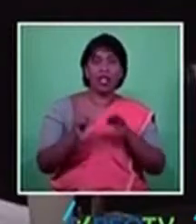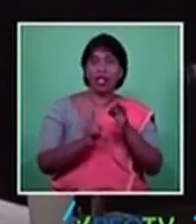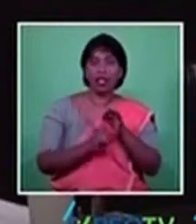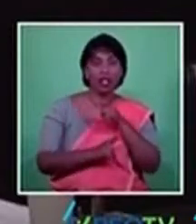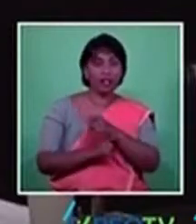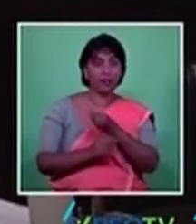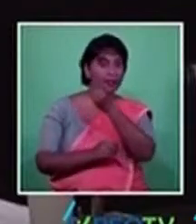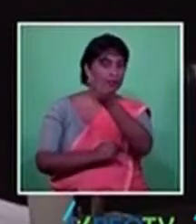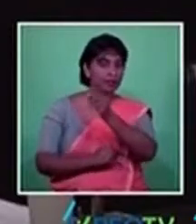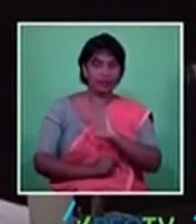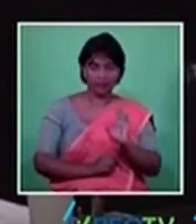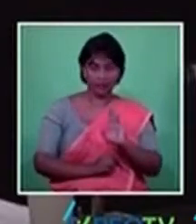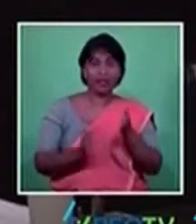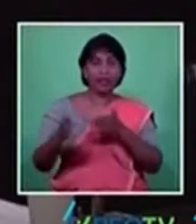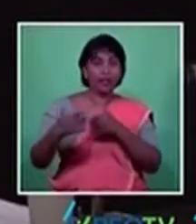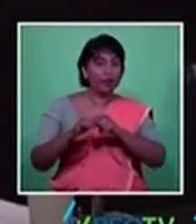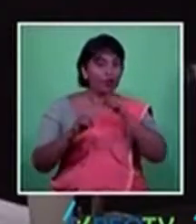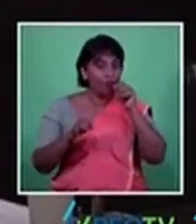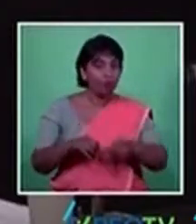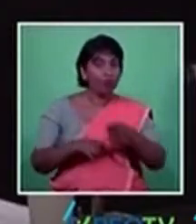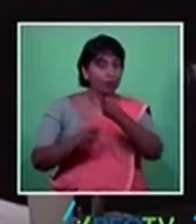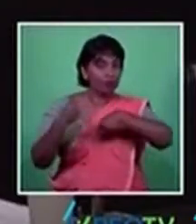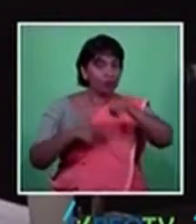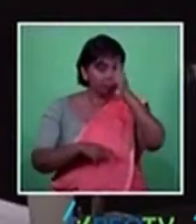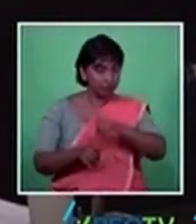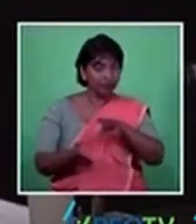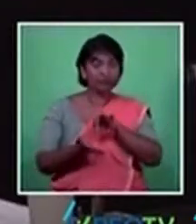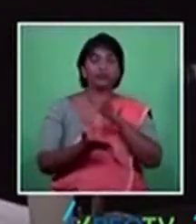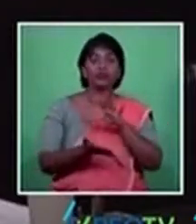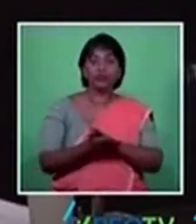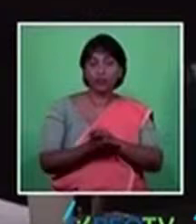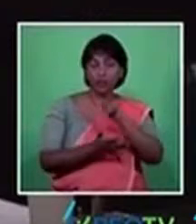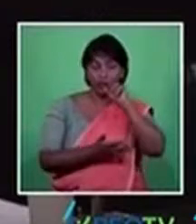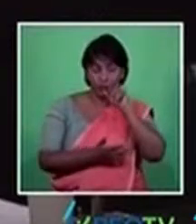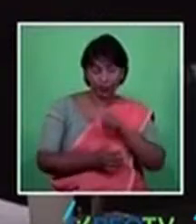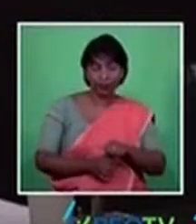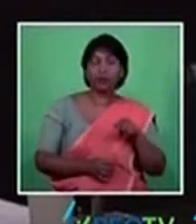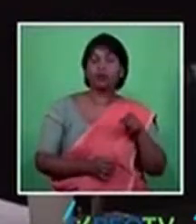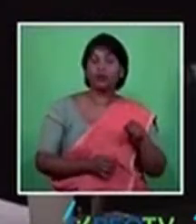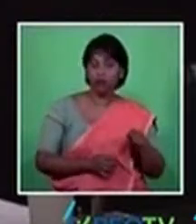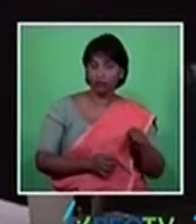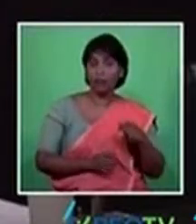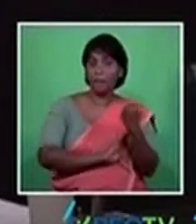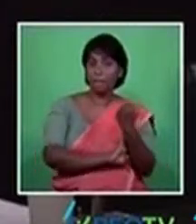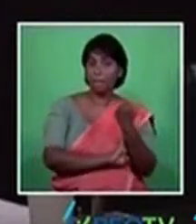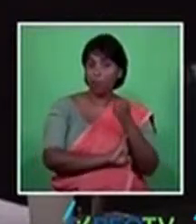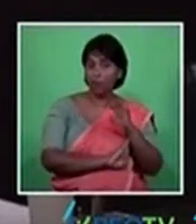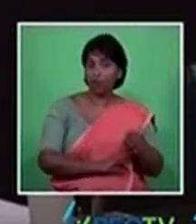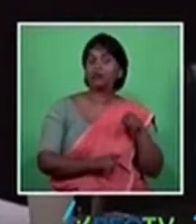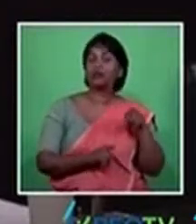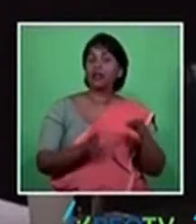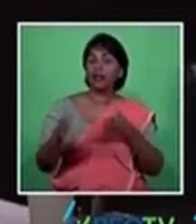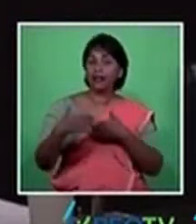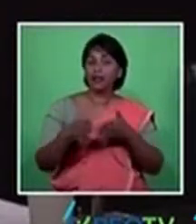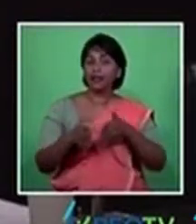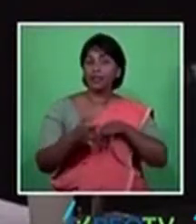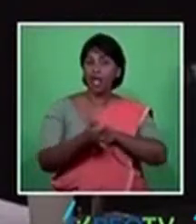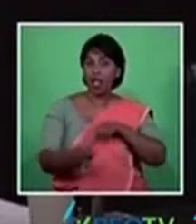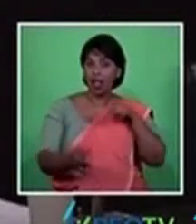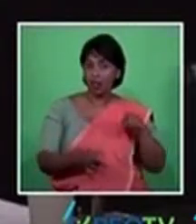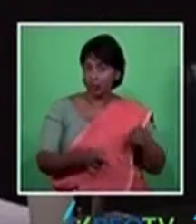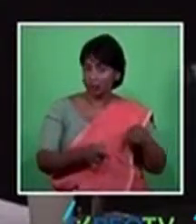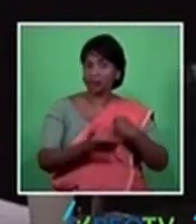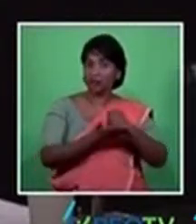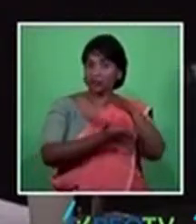decisions are conveyed to the Ministry and the Secretary by the Cabinet Secretary. His assurance is the Cabinet decision and not the decision taken by the Cabinet Minister.